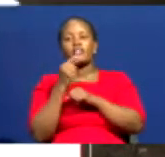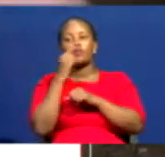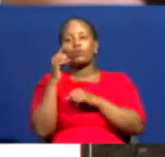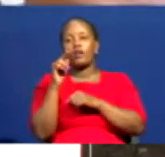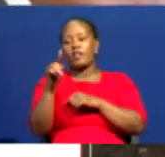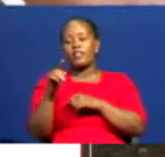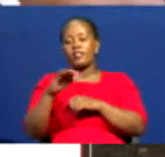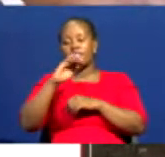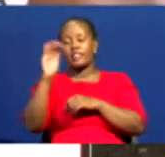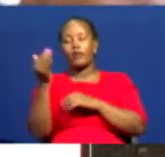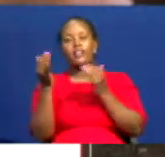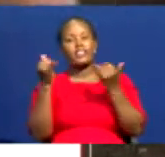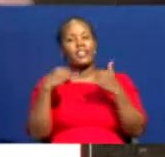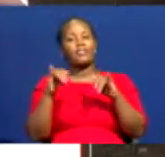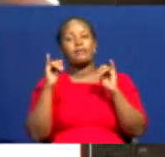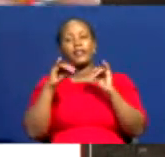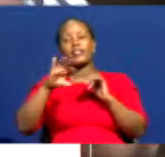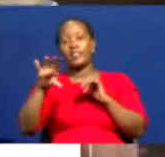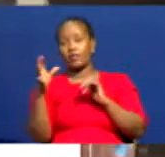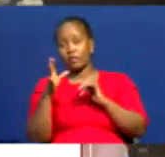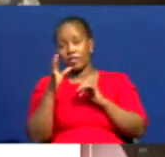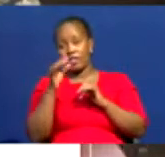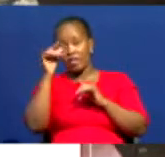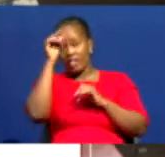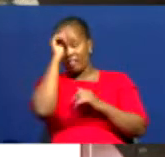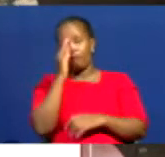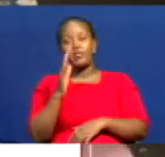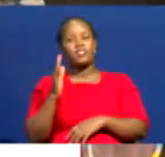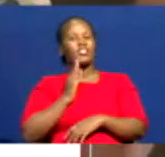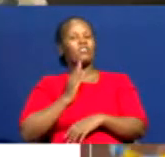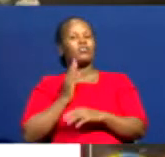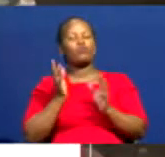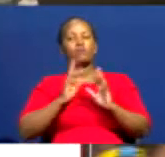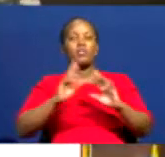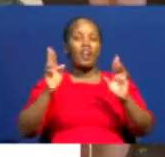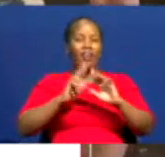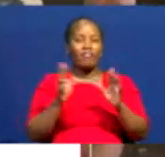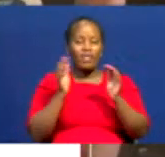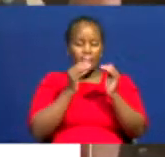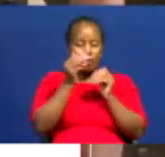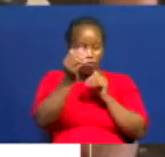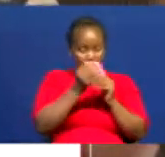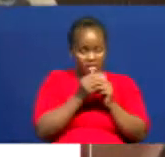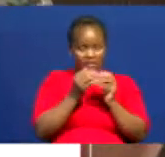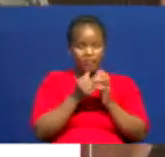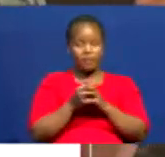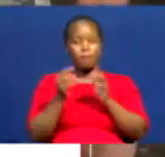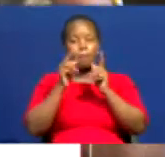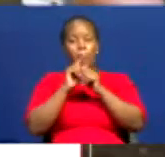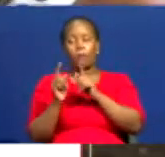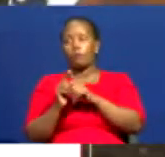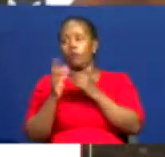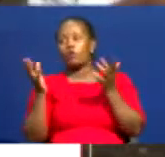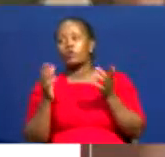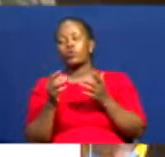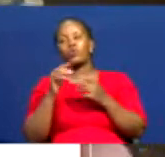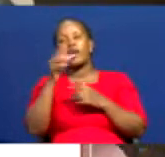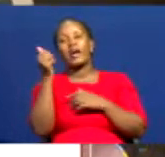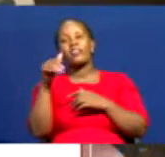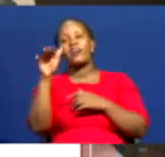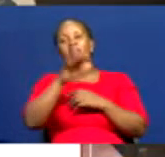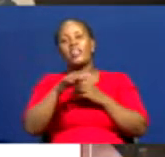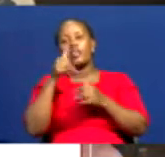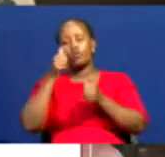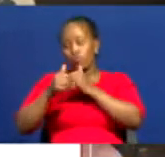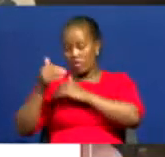sub-county, government security will be available near there. And then the same to Lokriama, we border